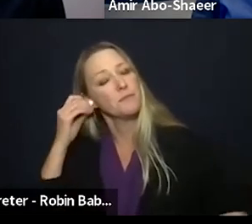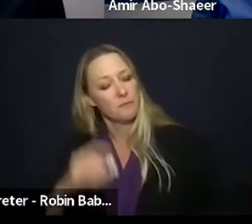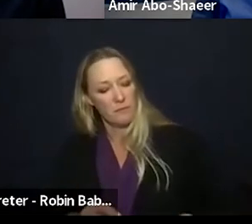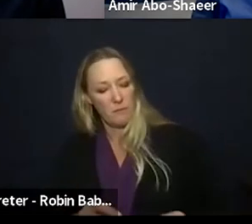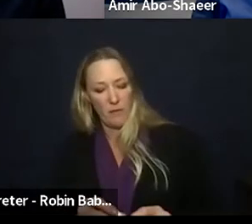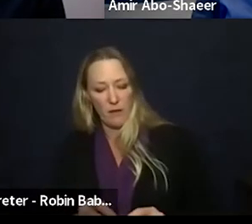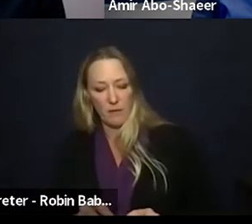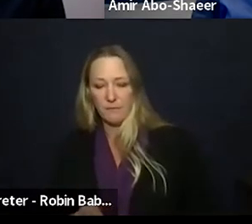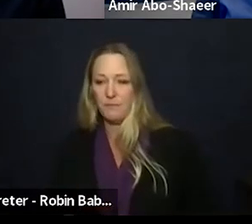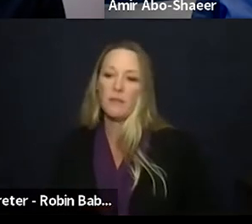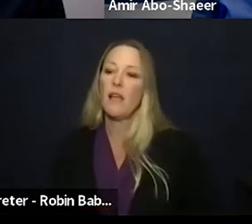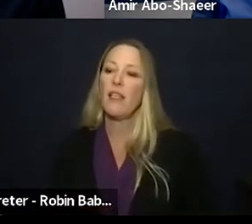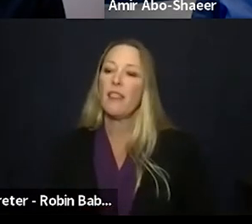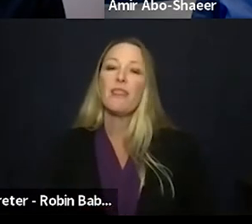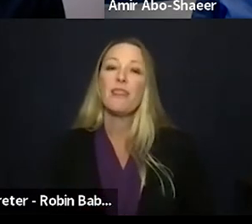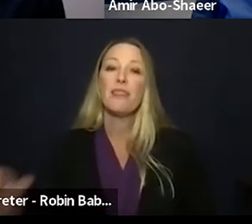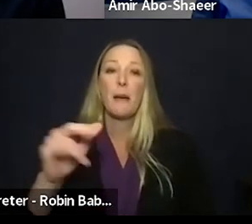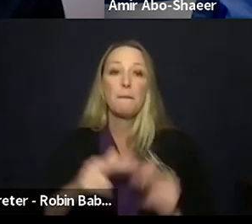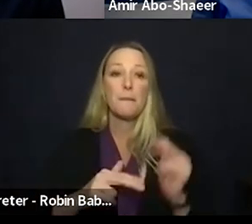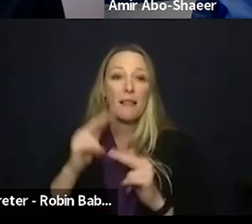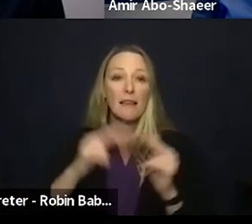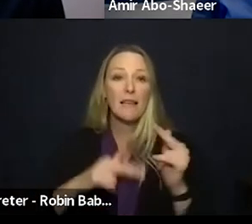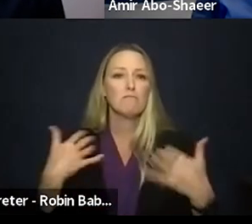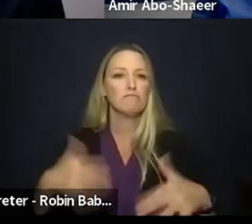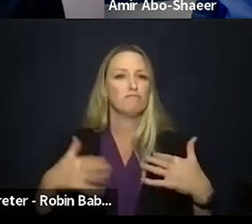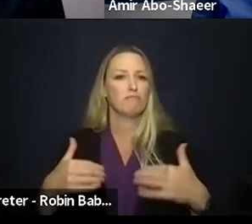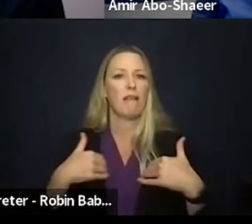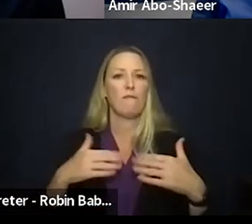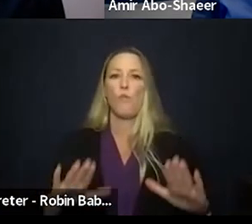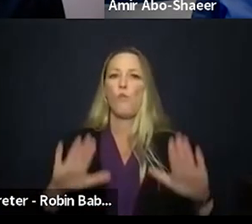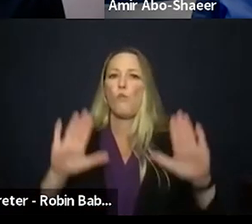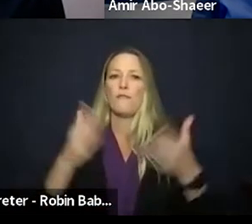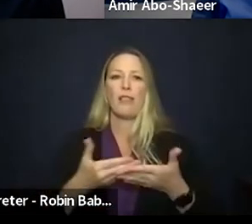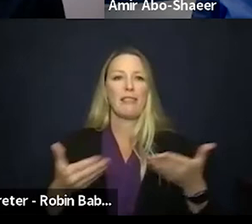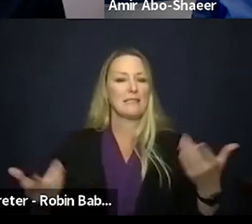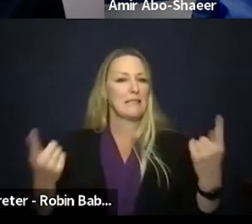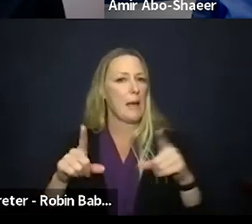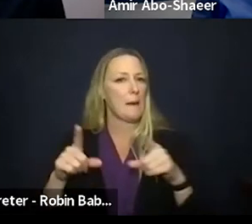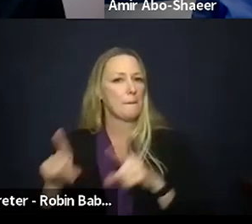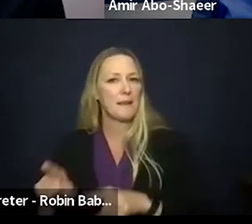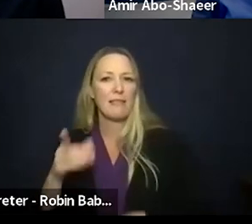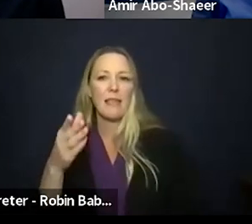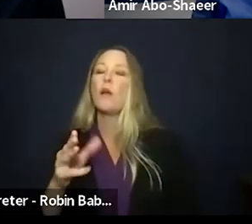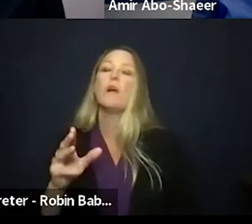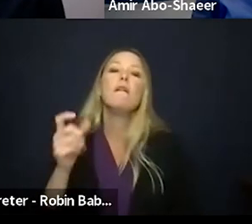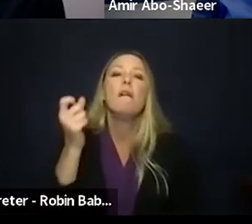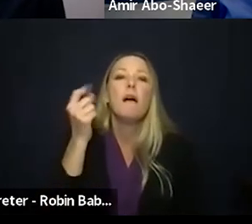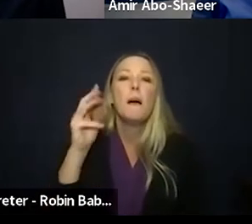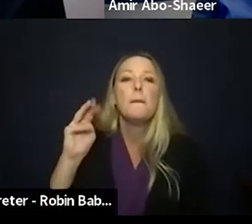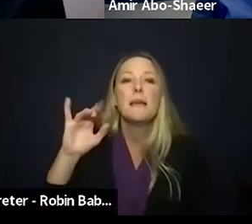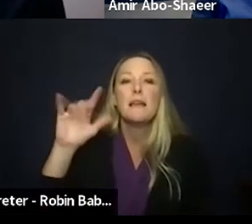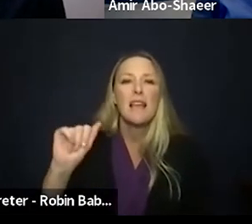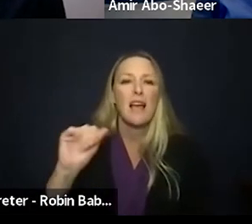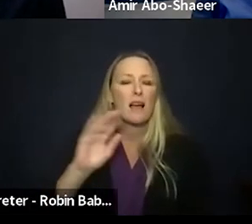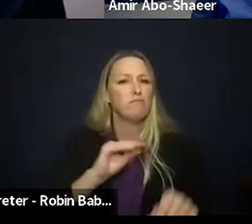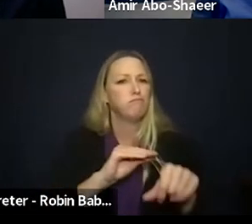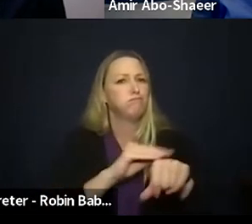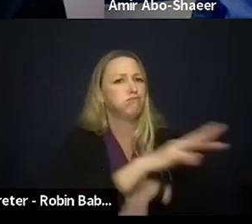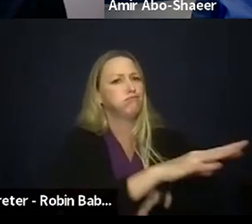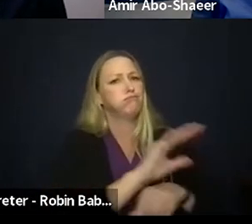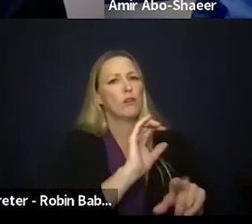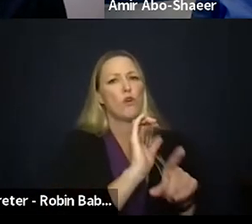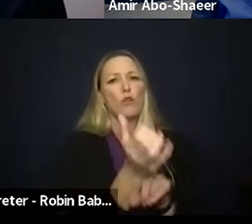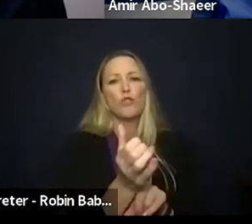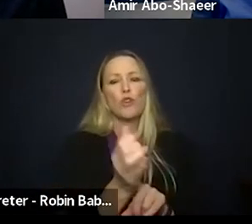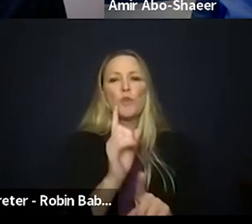building um we really have a lot of wonderful things going on and media influences our culture and shapes our society and our